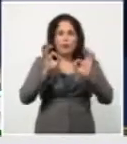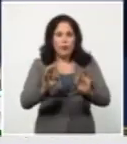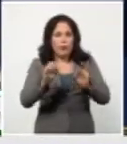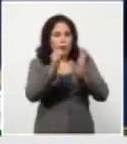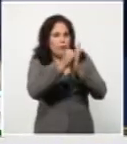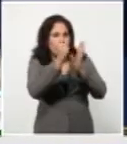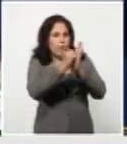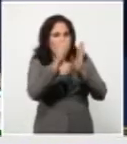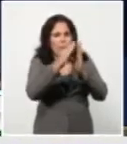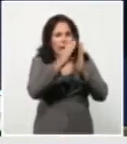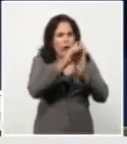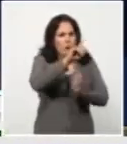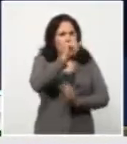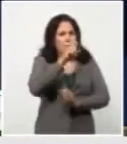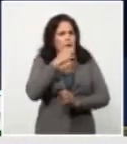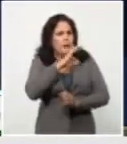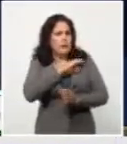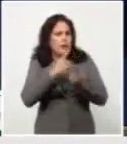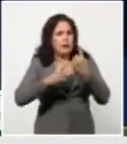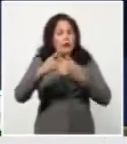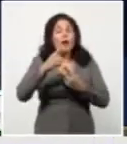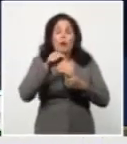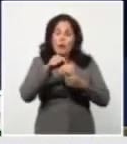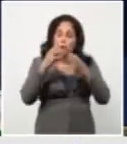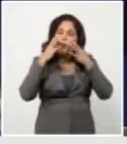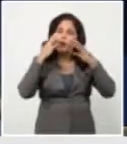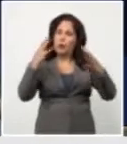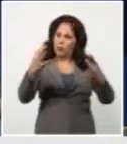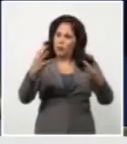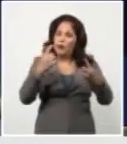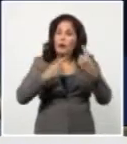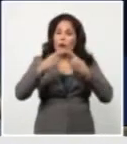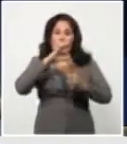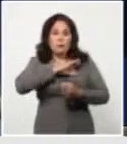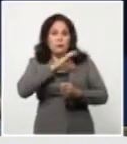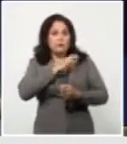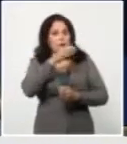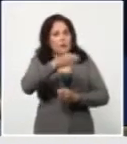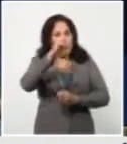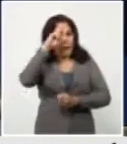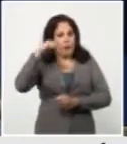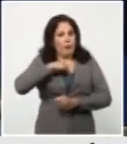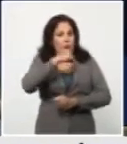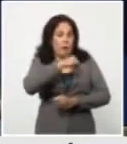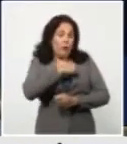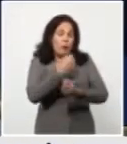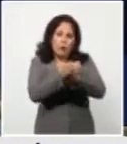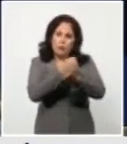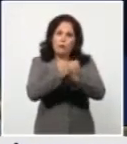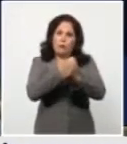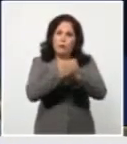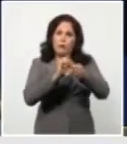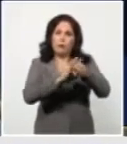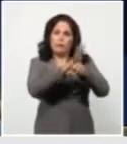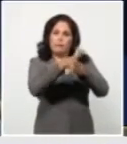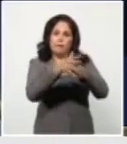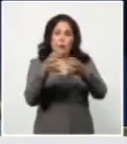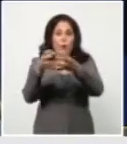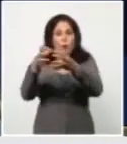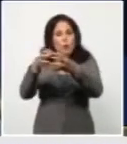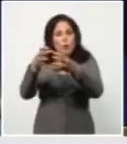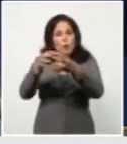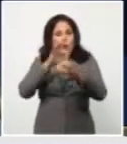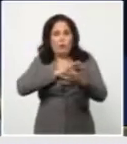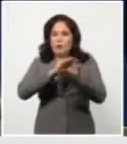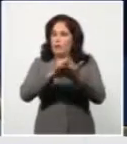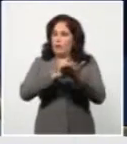of the screening of the population, which, as we have said in other occasions, even if